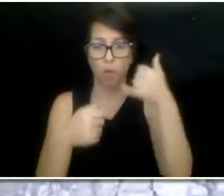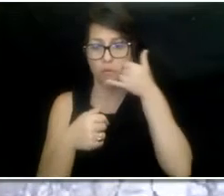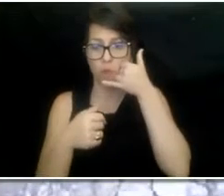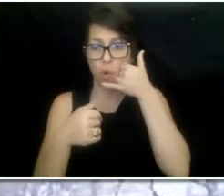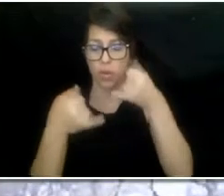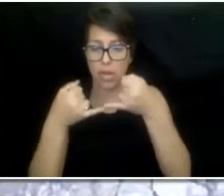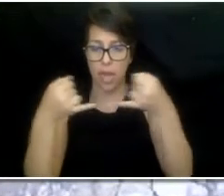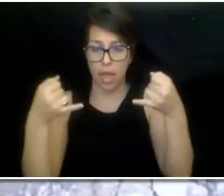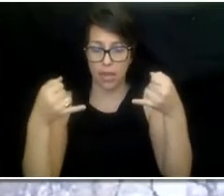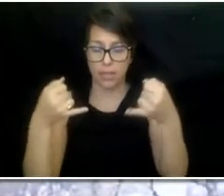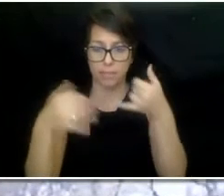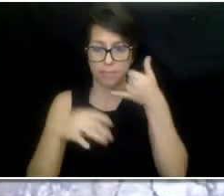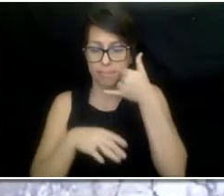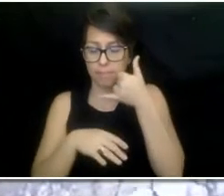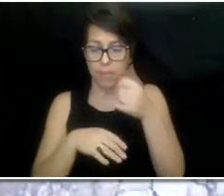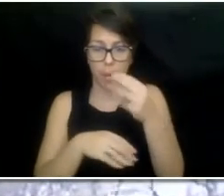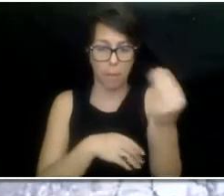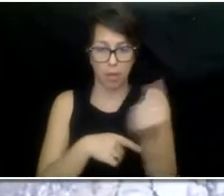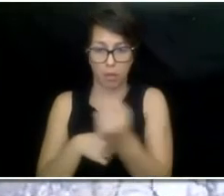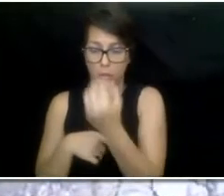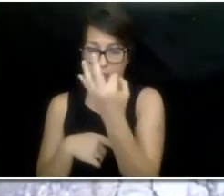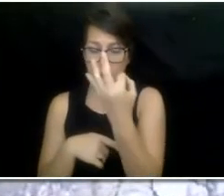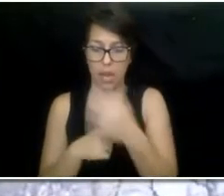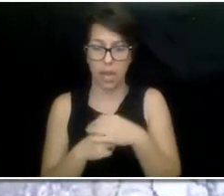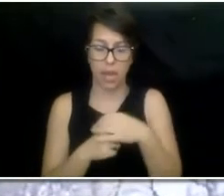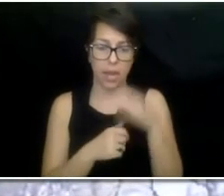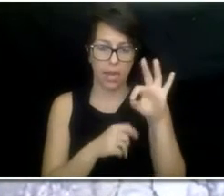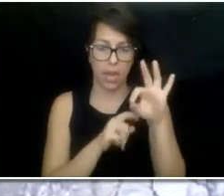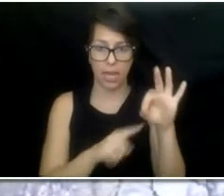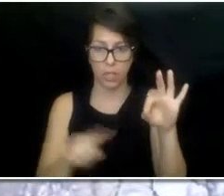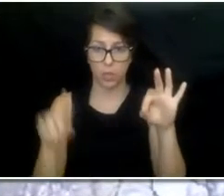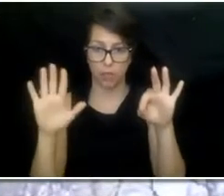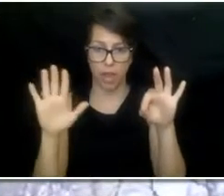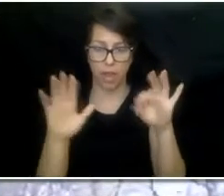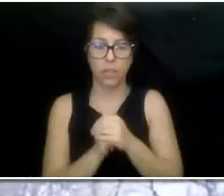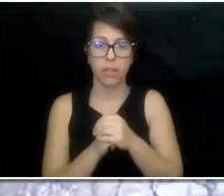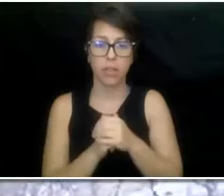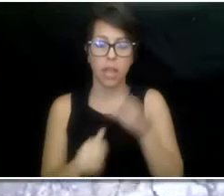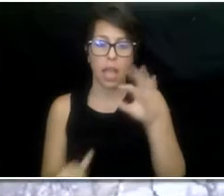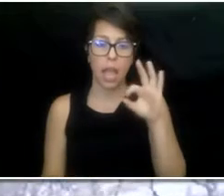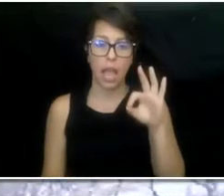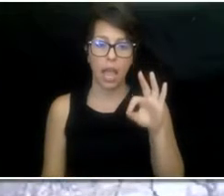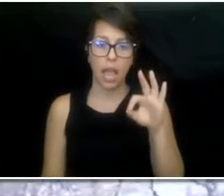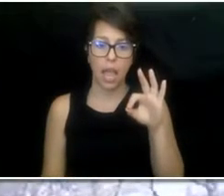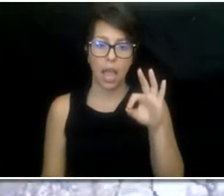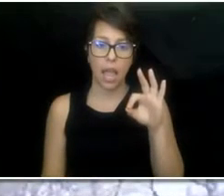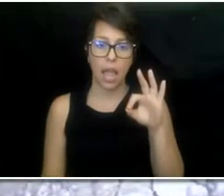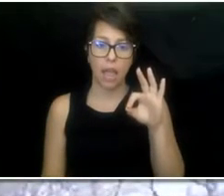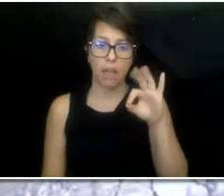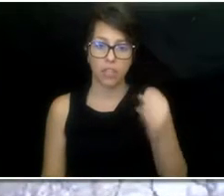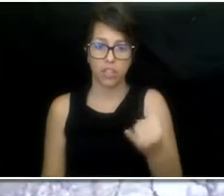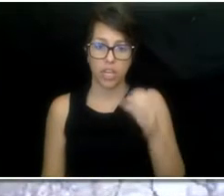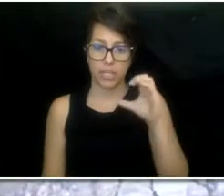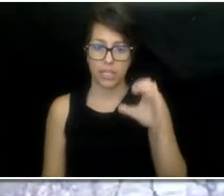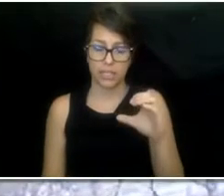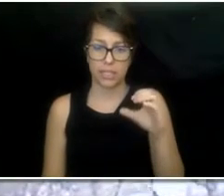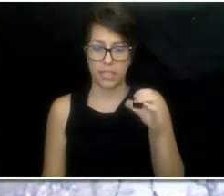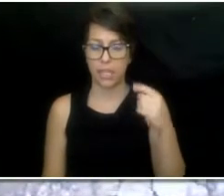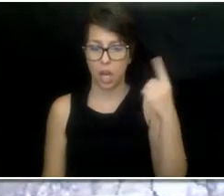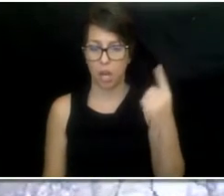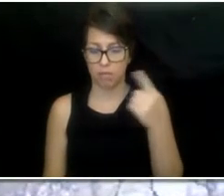across all five burrows with critical Crisis Support and advocacy by connecting survivors to the